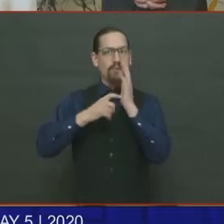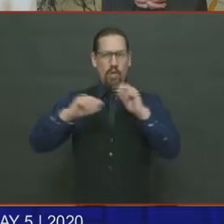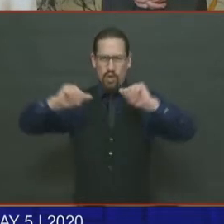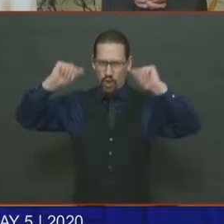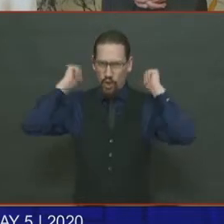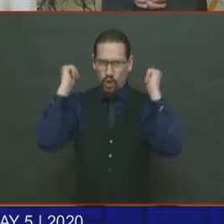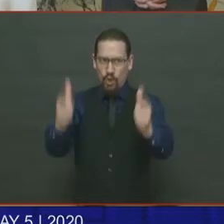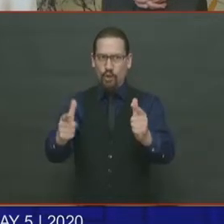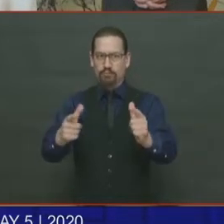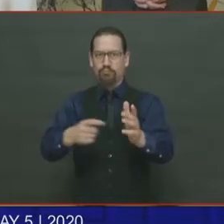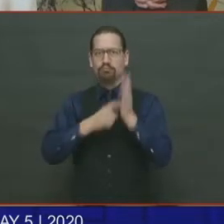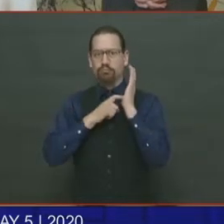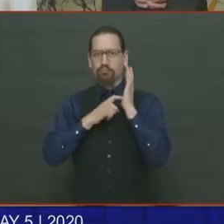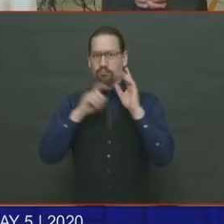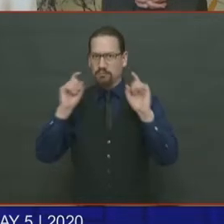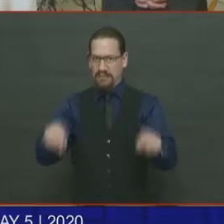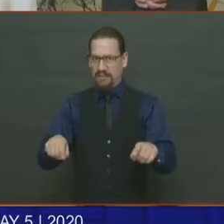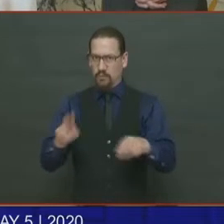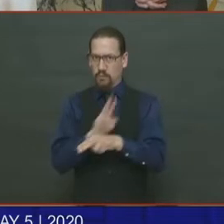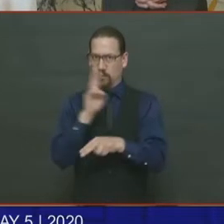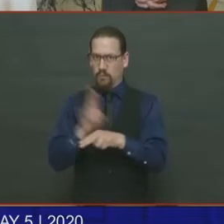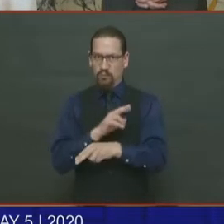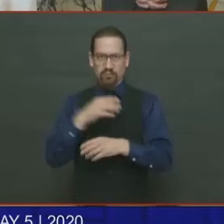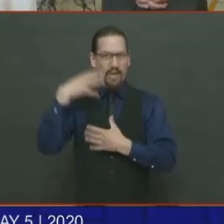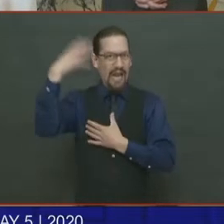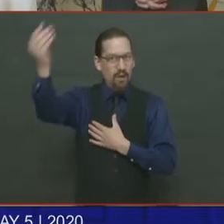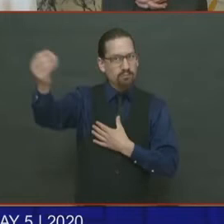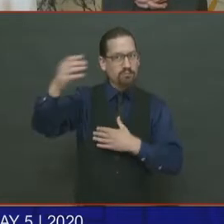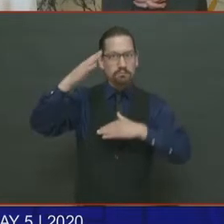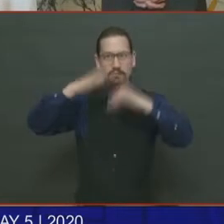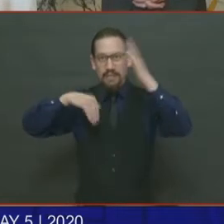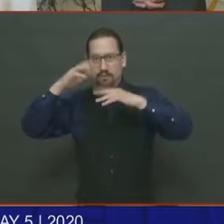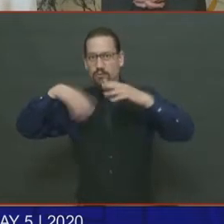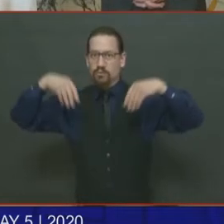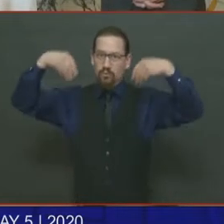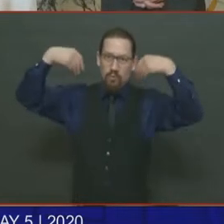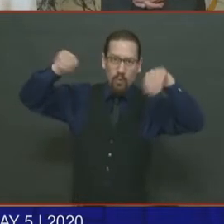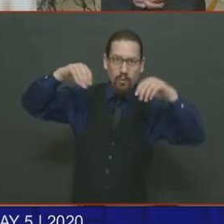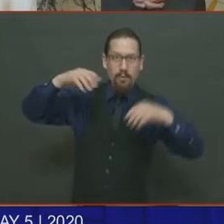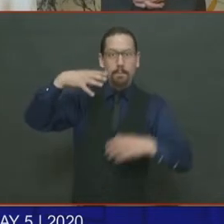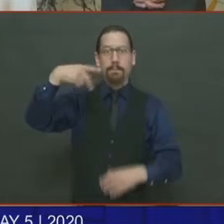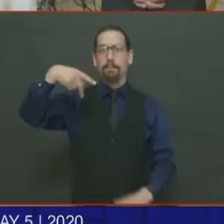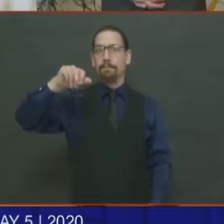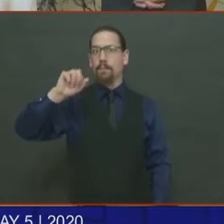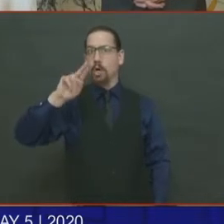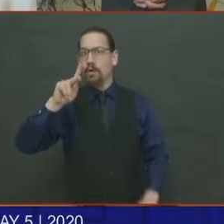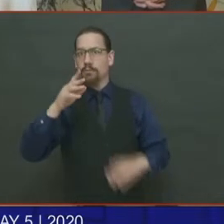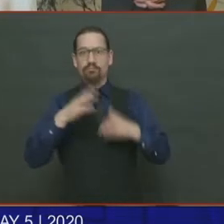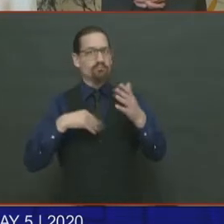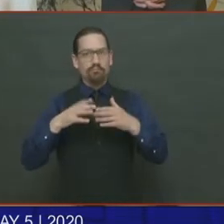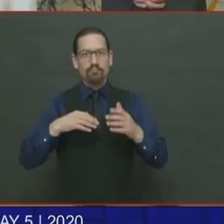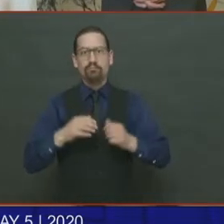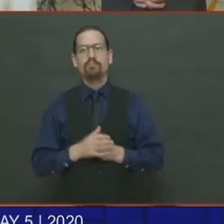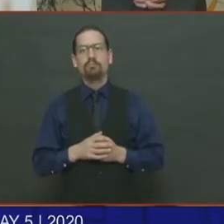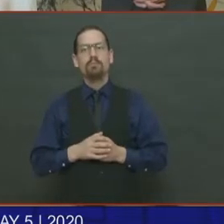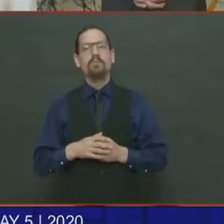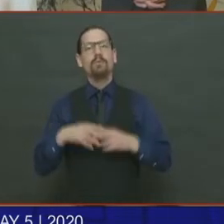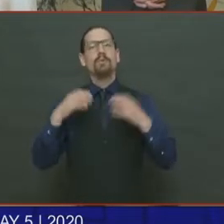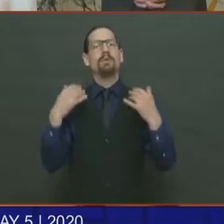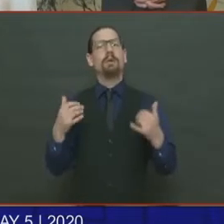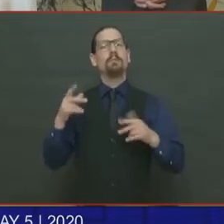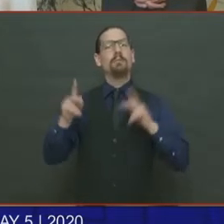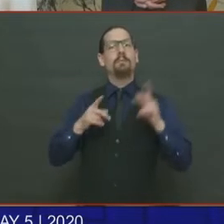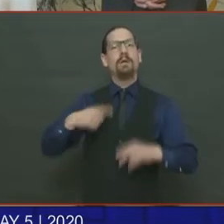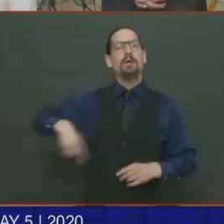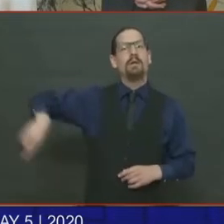you will have a lot of questions about this. Do I have to wear it when I go for a walk alone? Do I have to wear it when